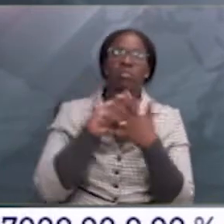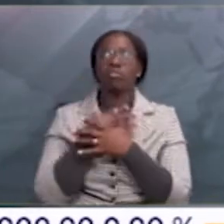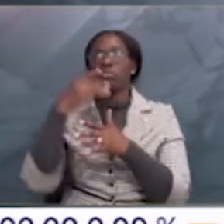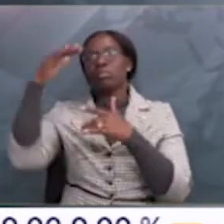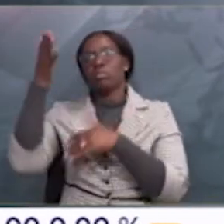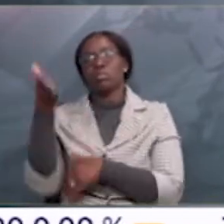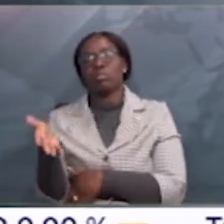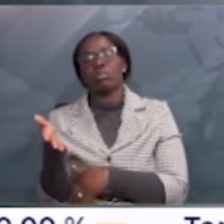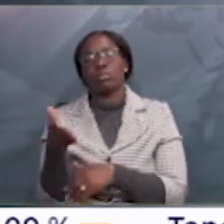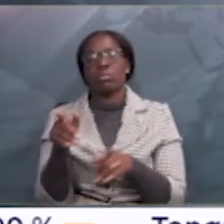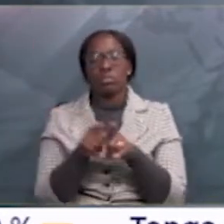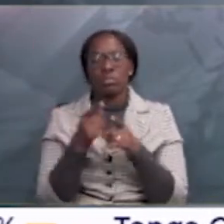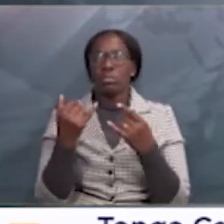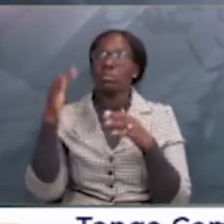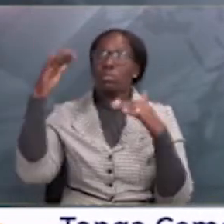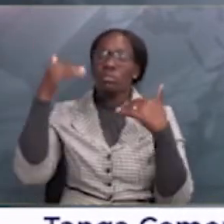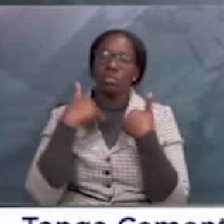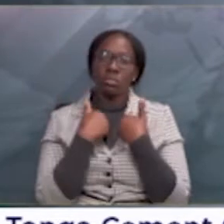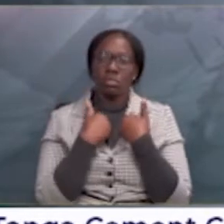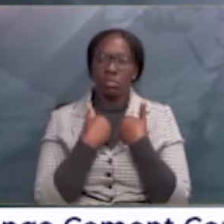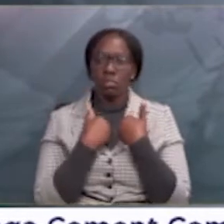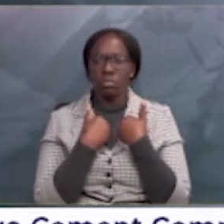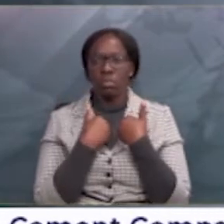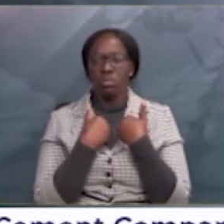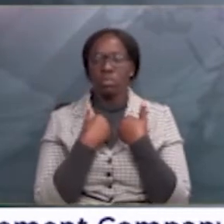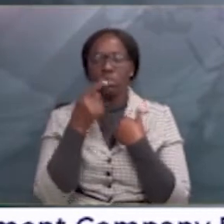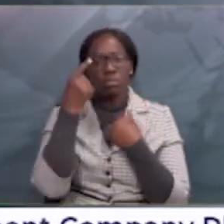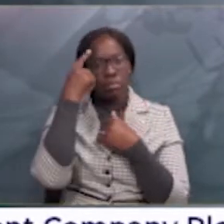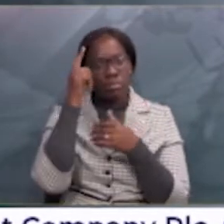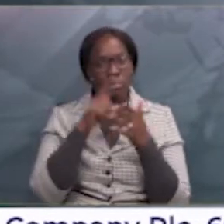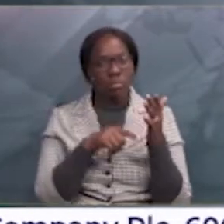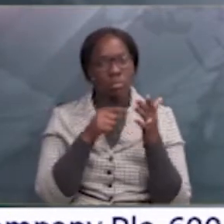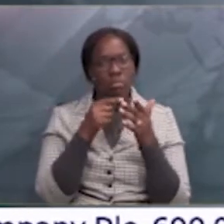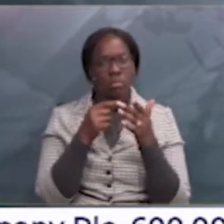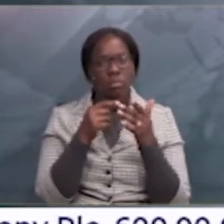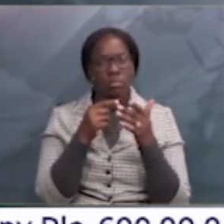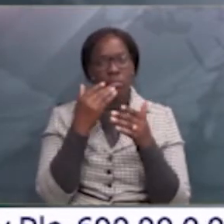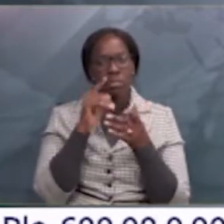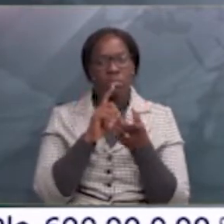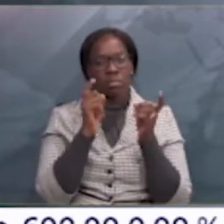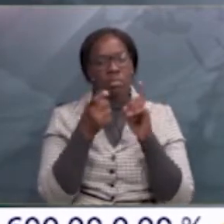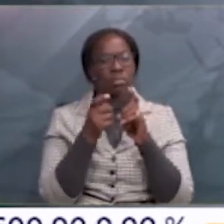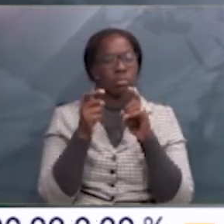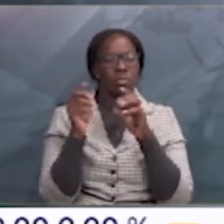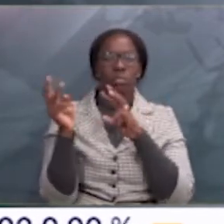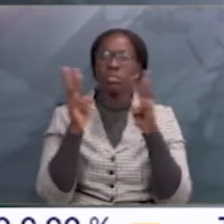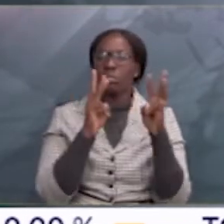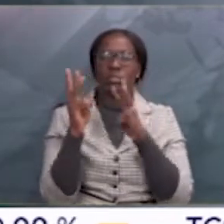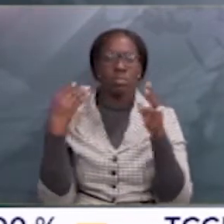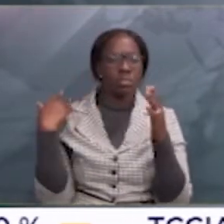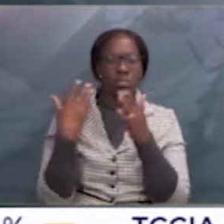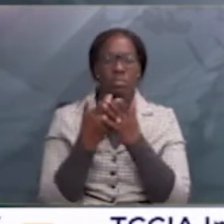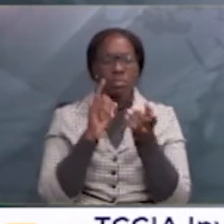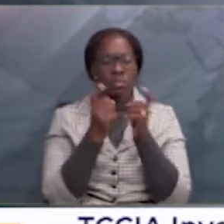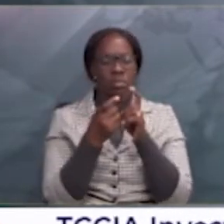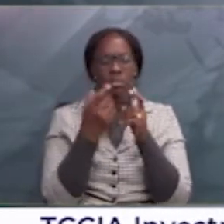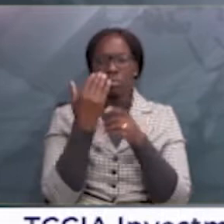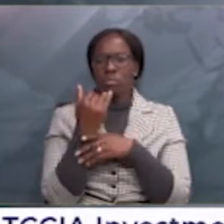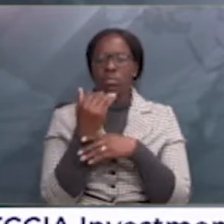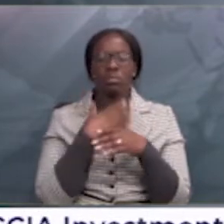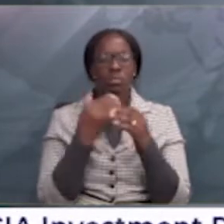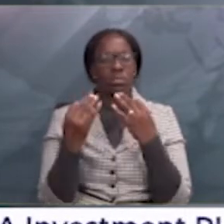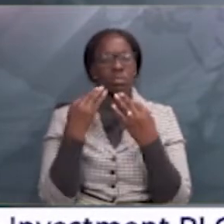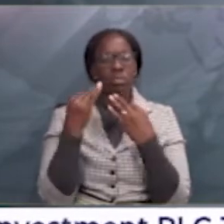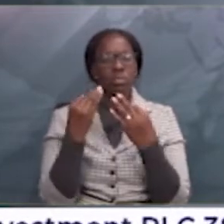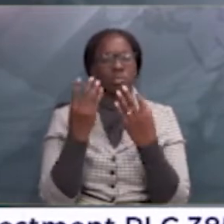got the rain. Now we have rain, actually, as we speak. What would you say has caused the shift in weather patterns in layman's terms? Kindly just explain to us in